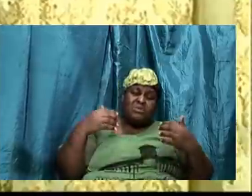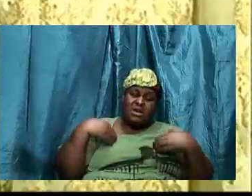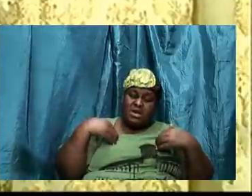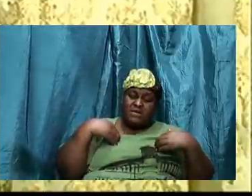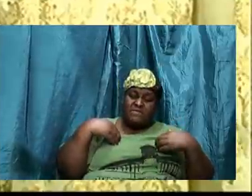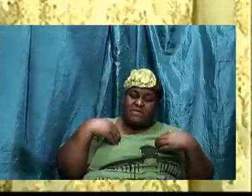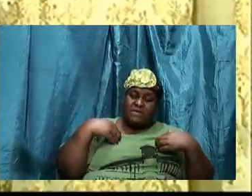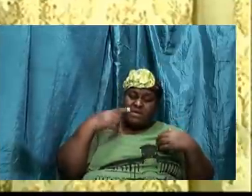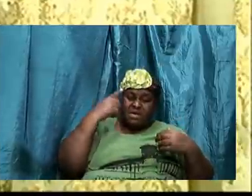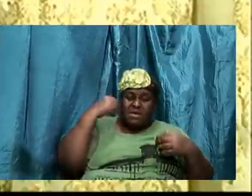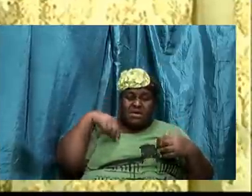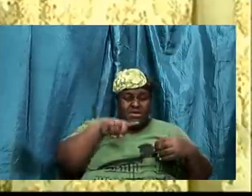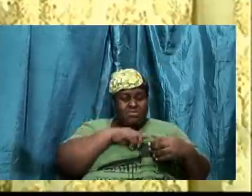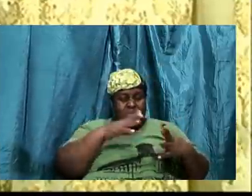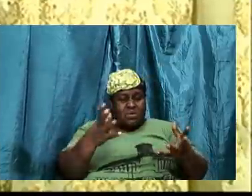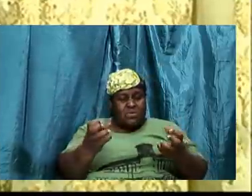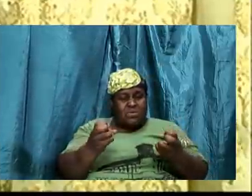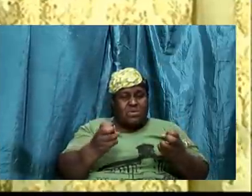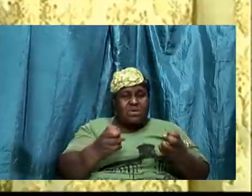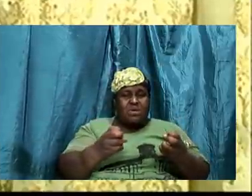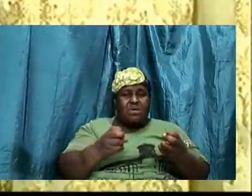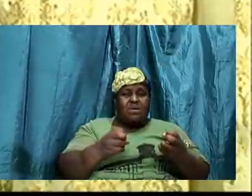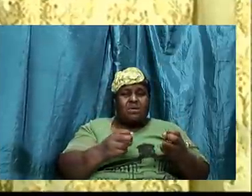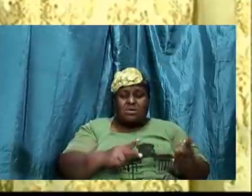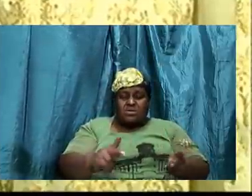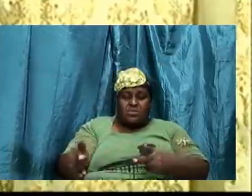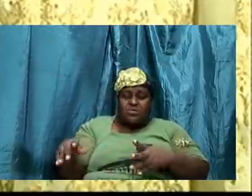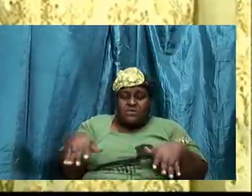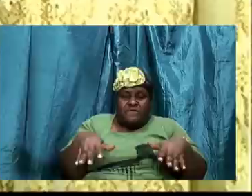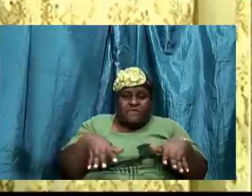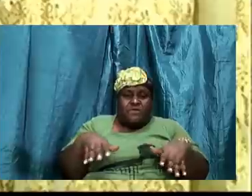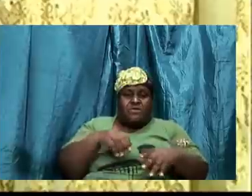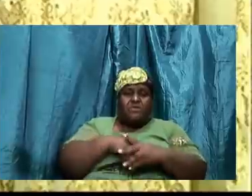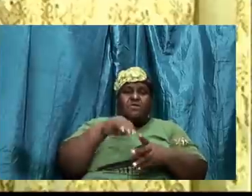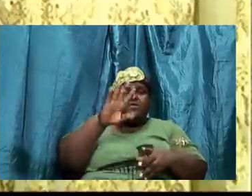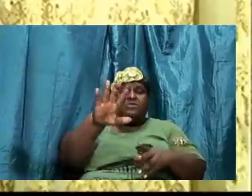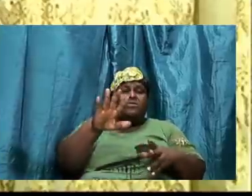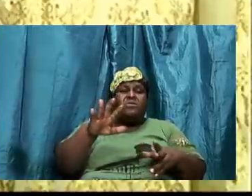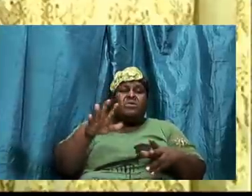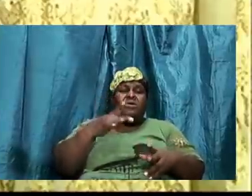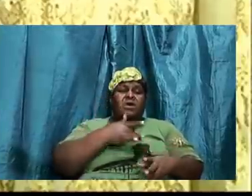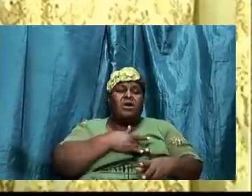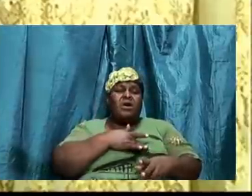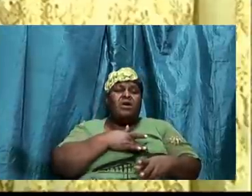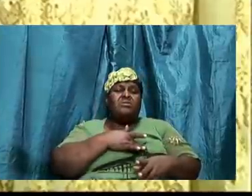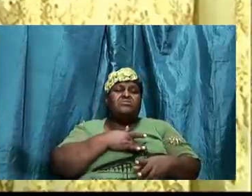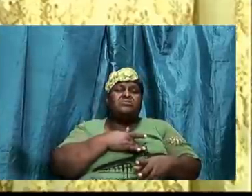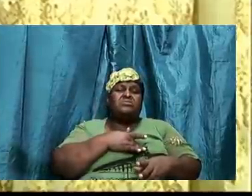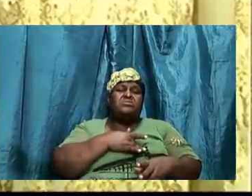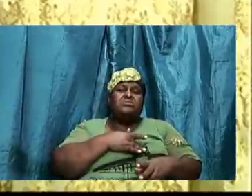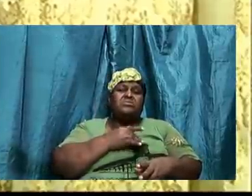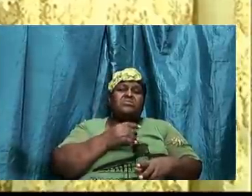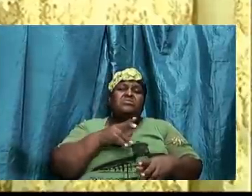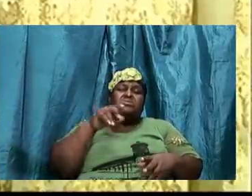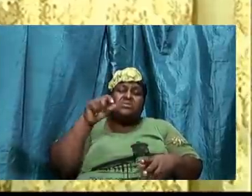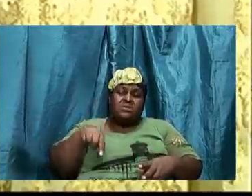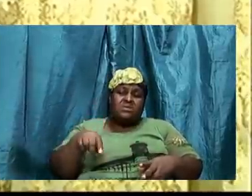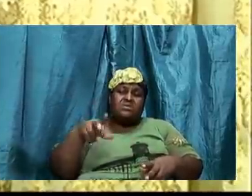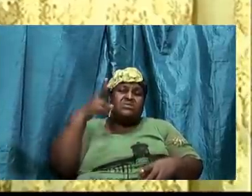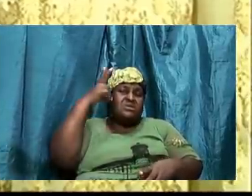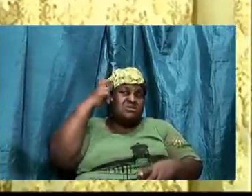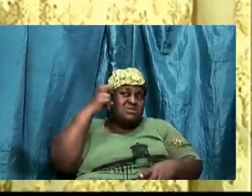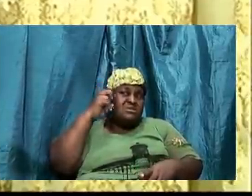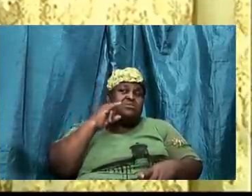drive fear in your heart to get you to worship God, to get you to serve God. No, but this enemy